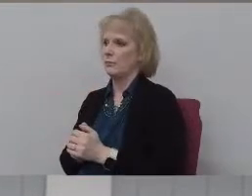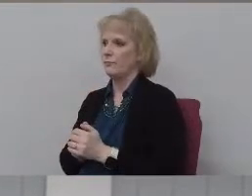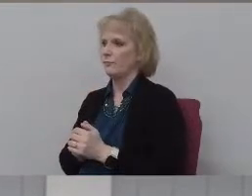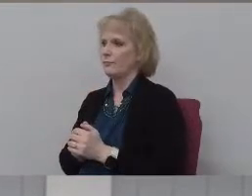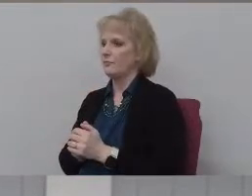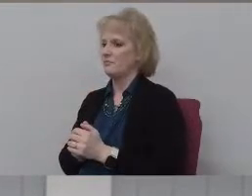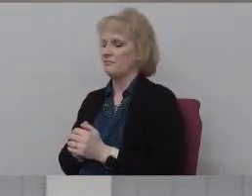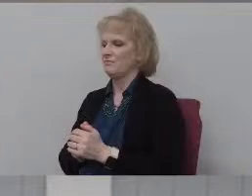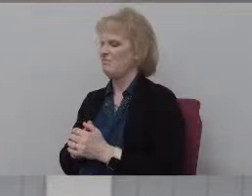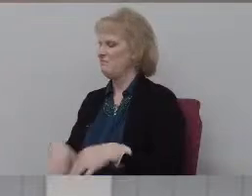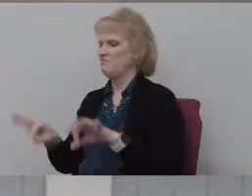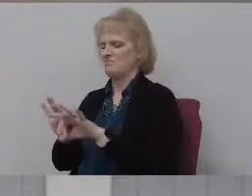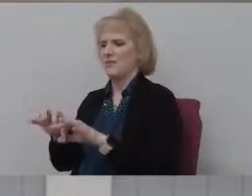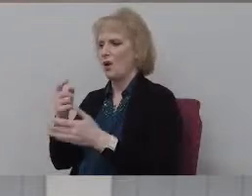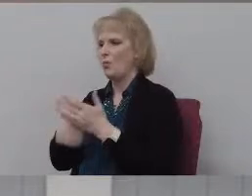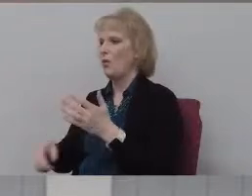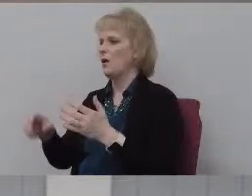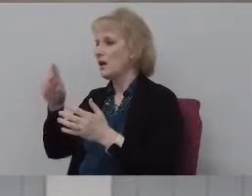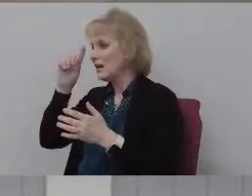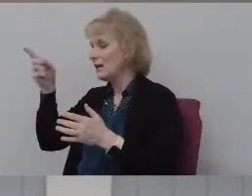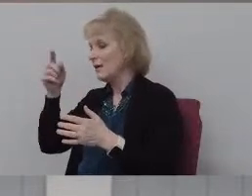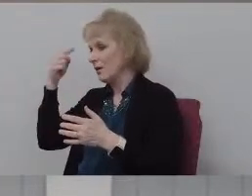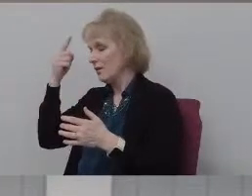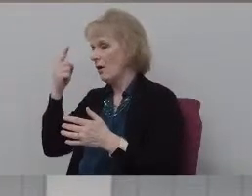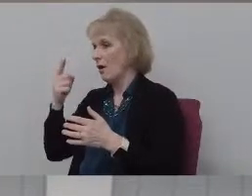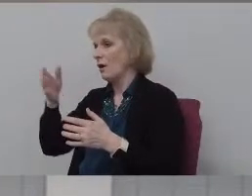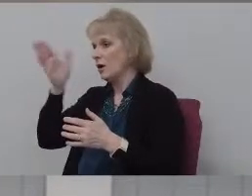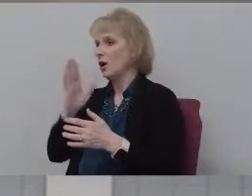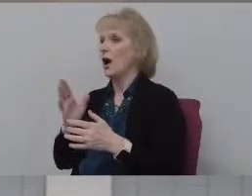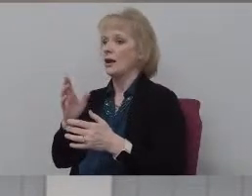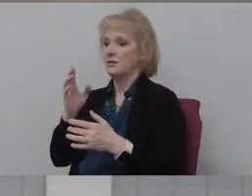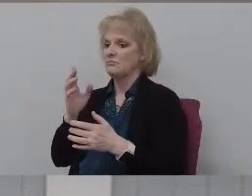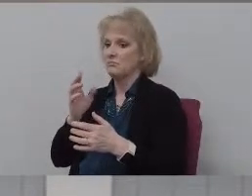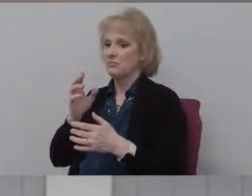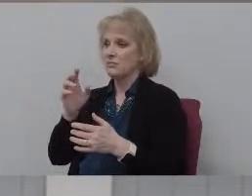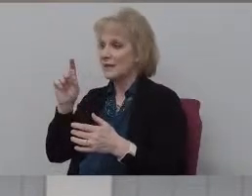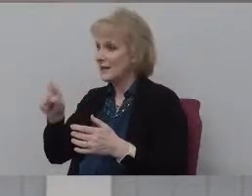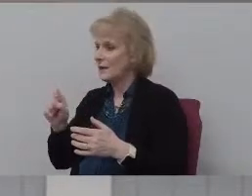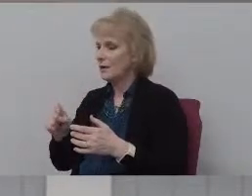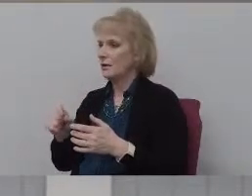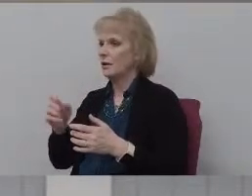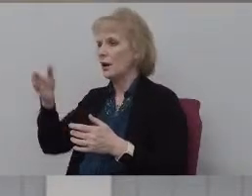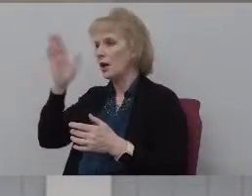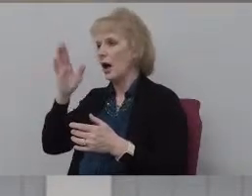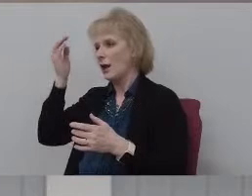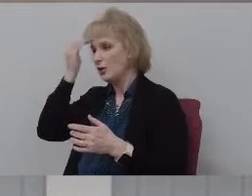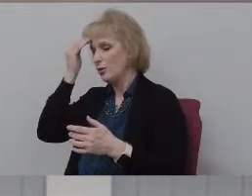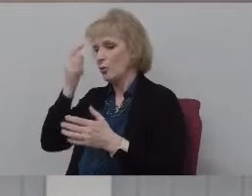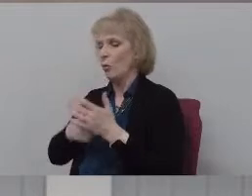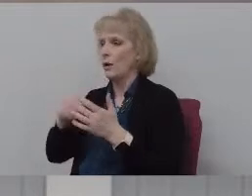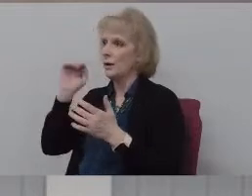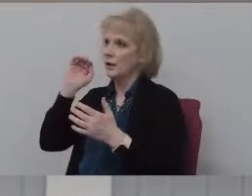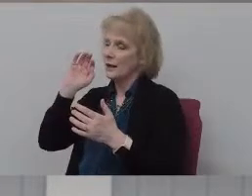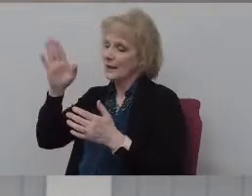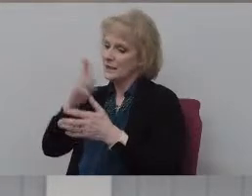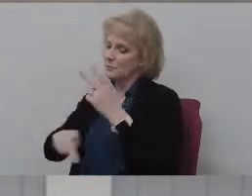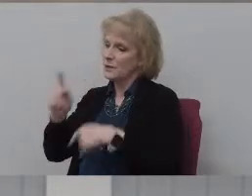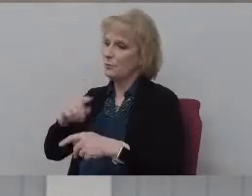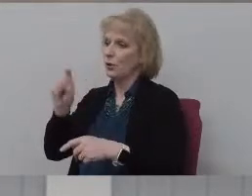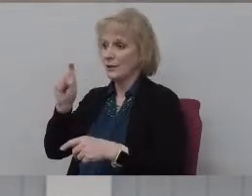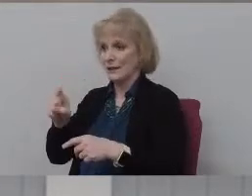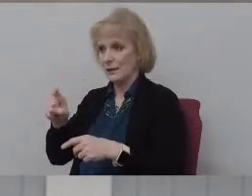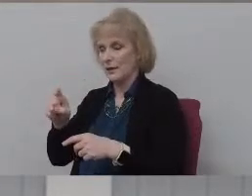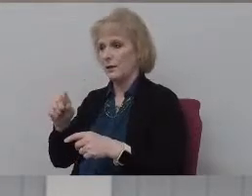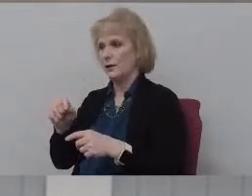It didn't matter what David thought God did or did not need. God knew what his people needed and God knew what his